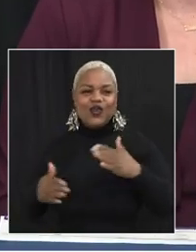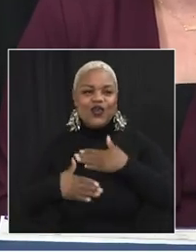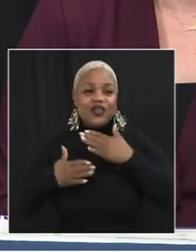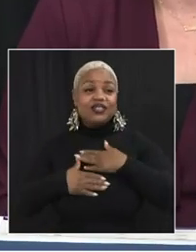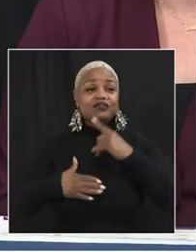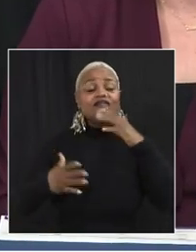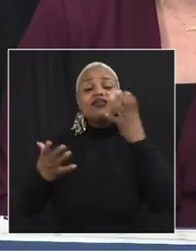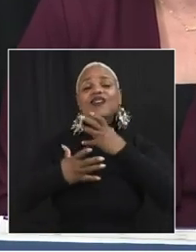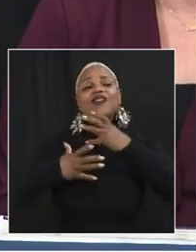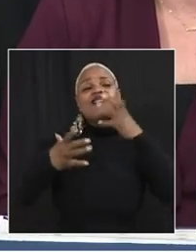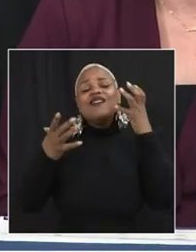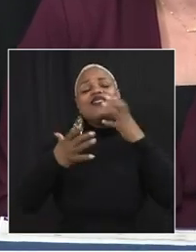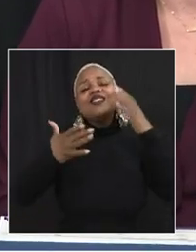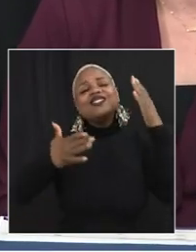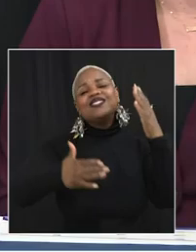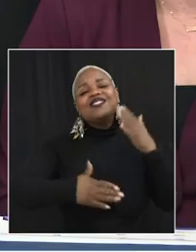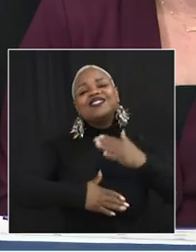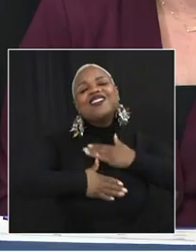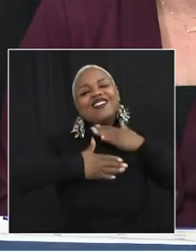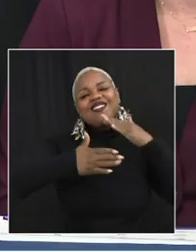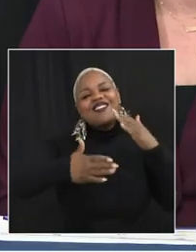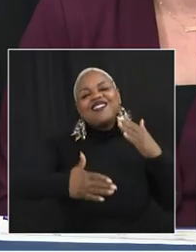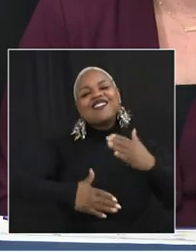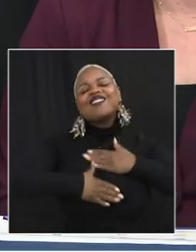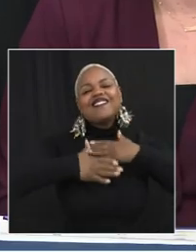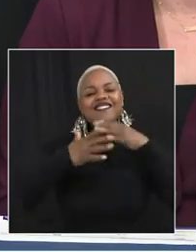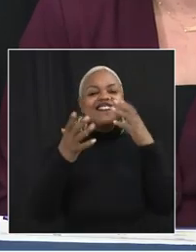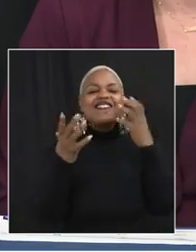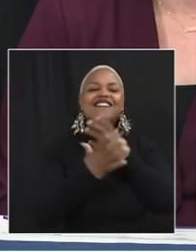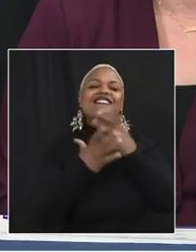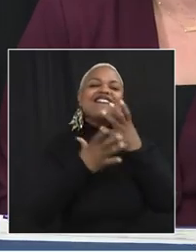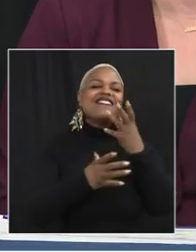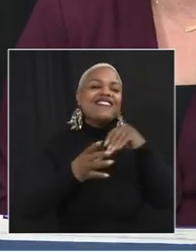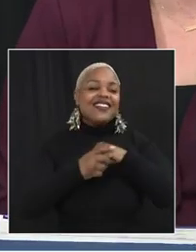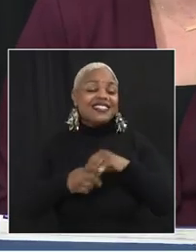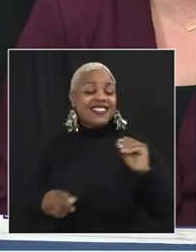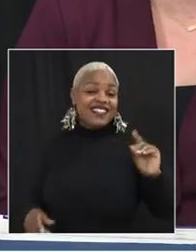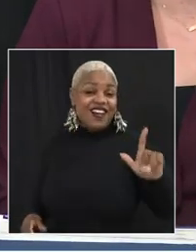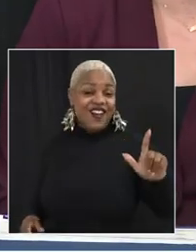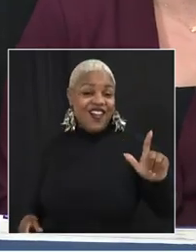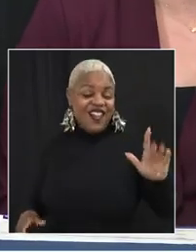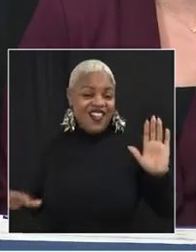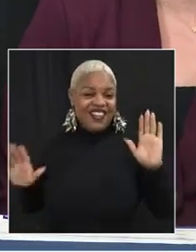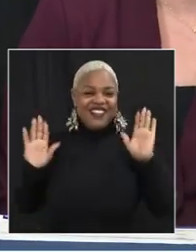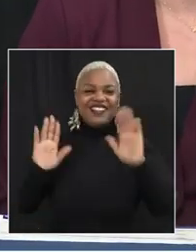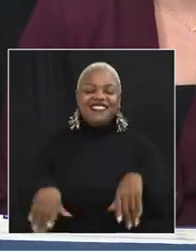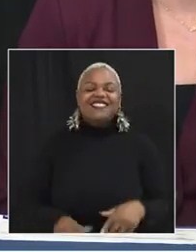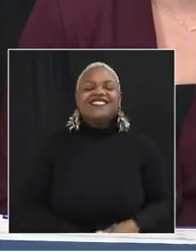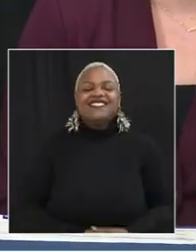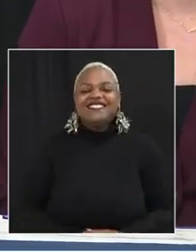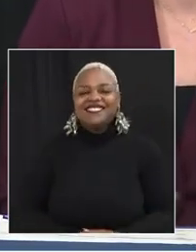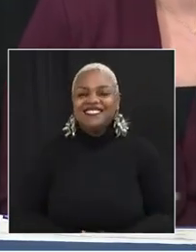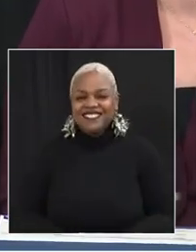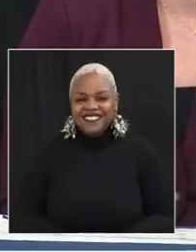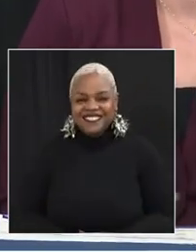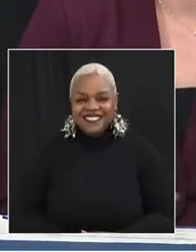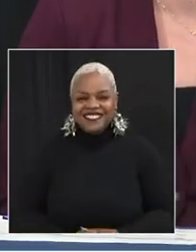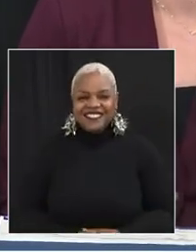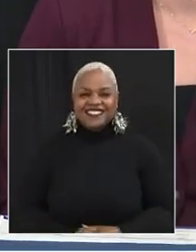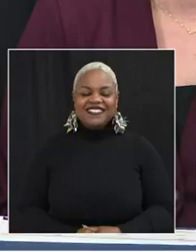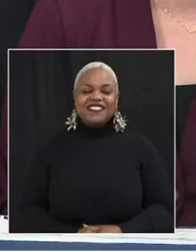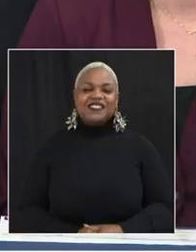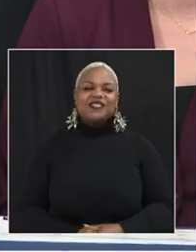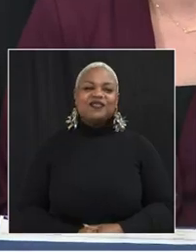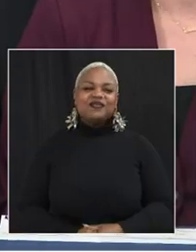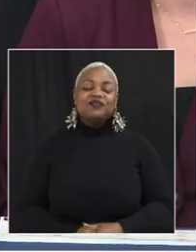Oh, joy, joy in my Dackle soul. So it brings me great joy